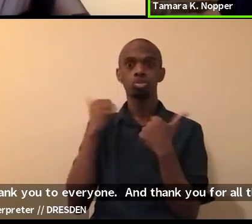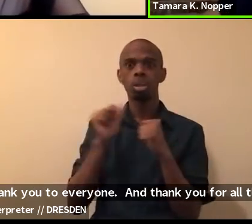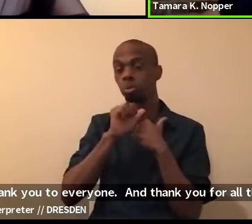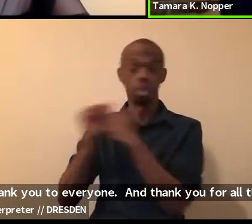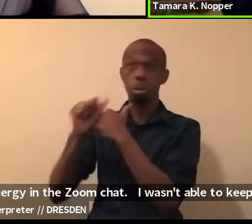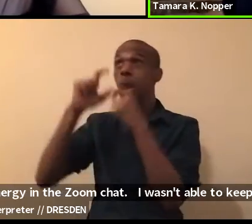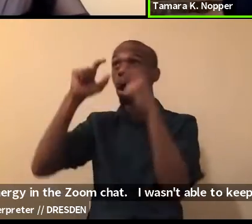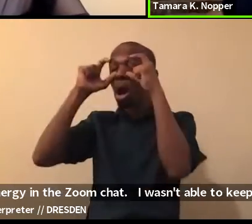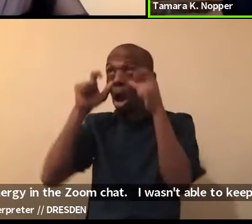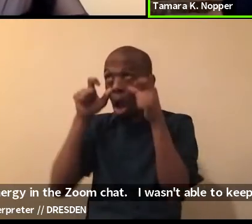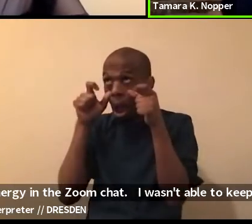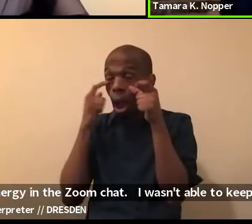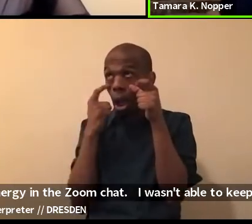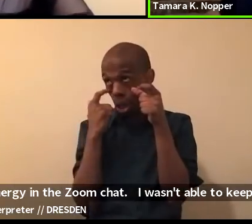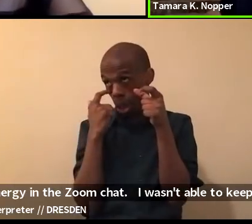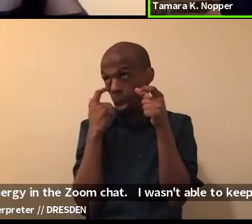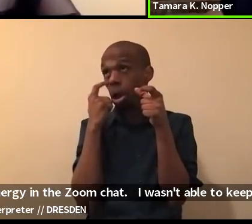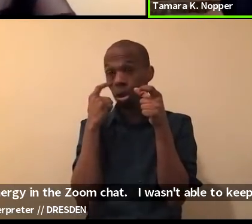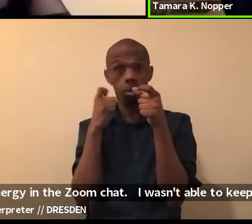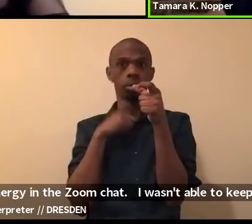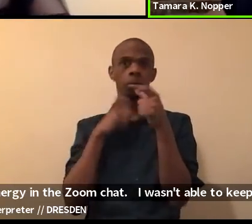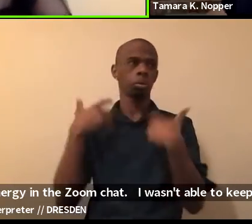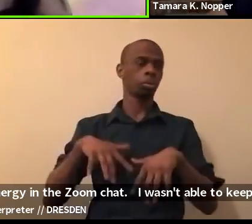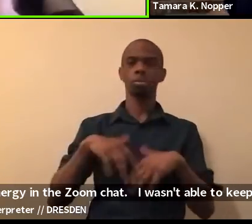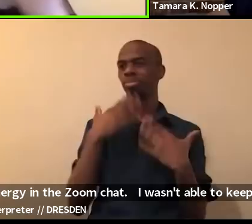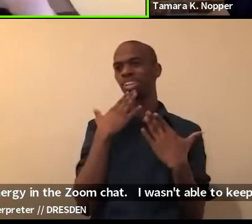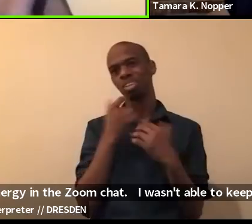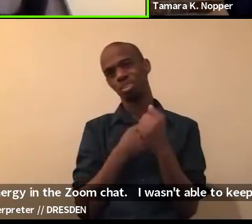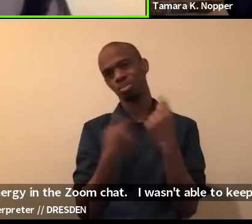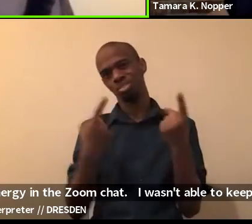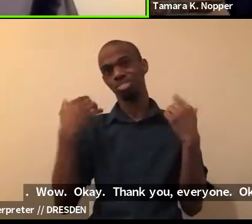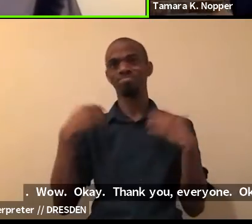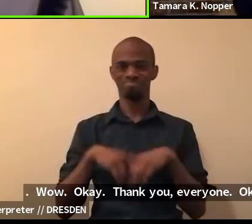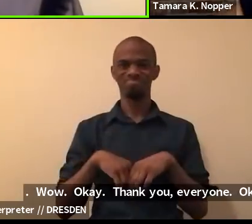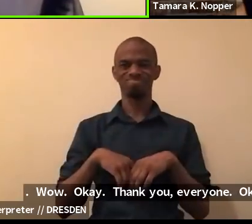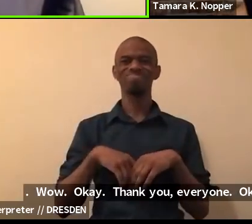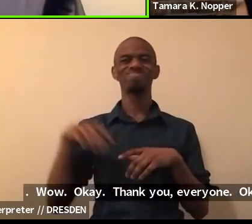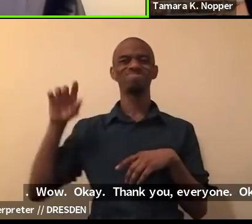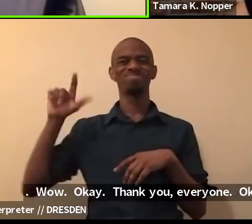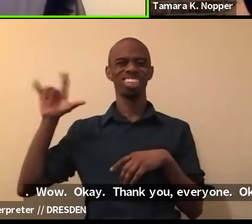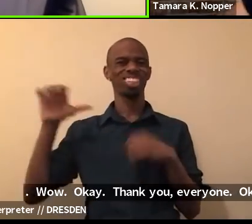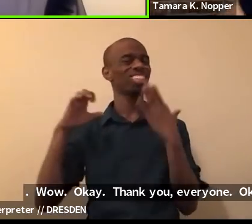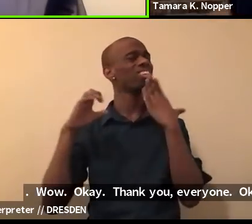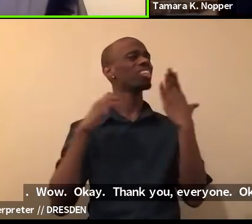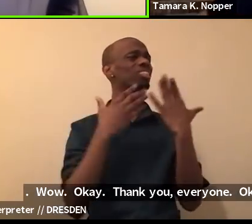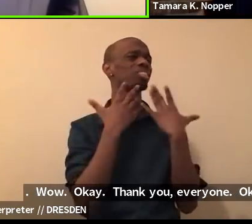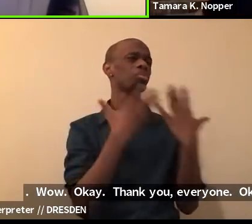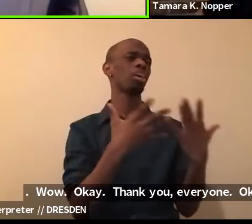Thank you, everyone. Okay. Thank you so much. Have a good night, everyone.